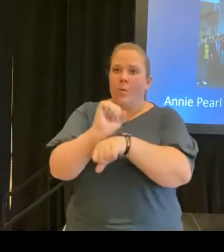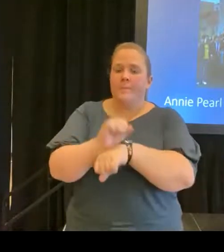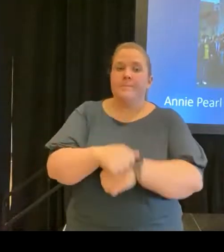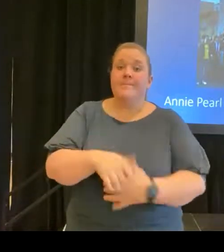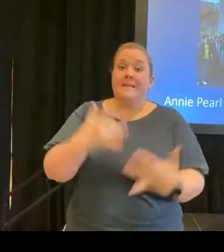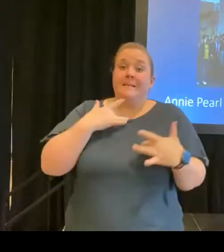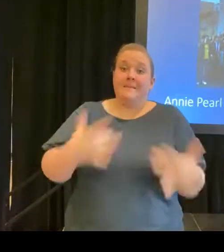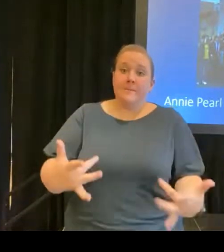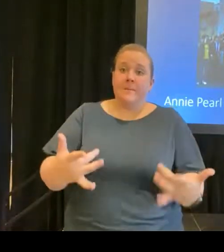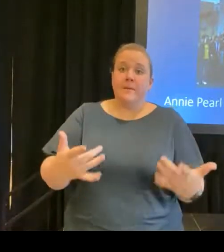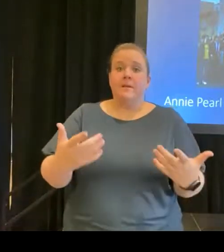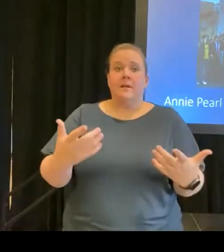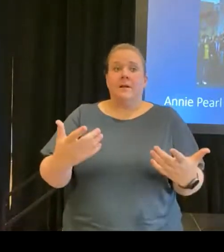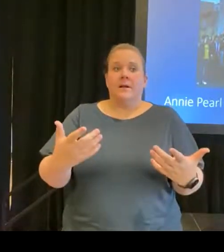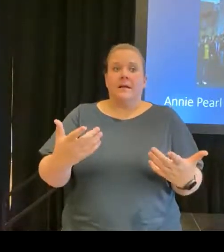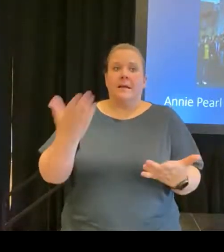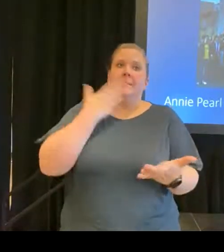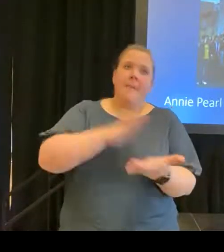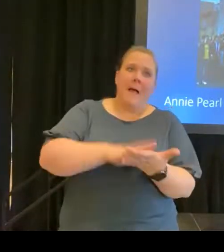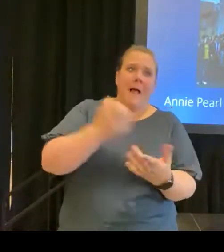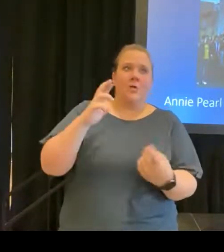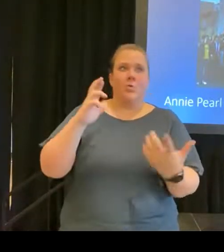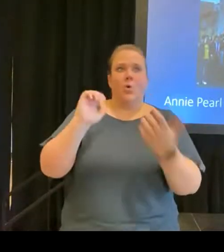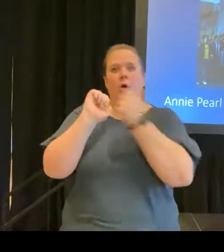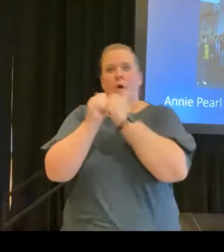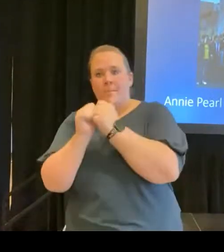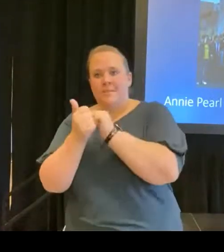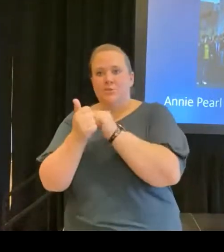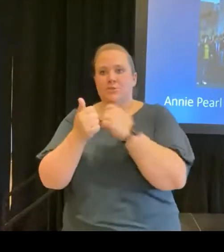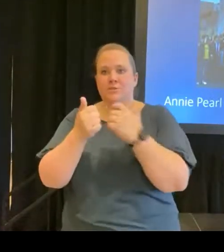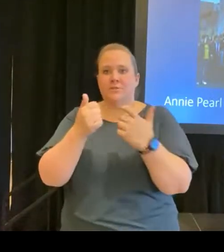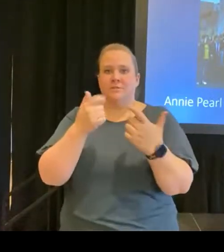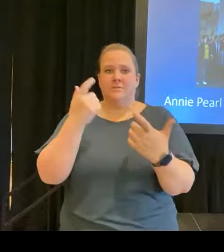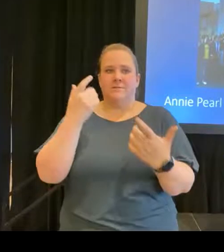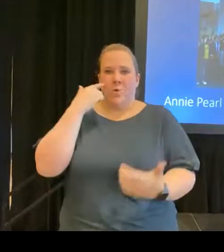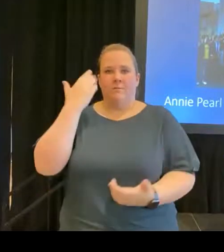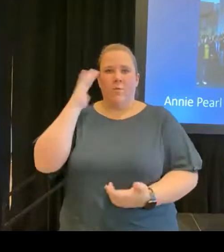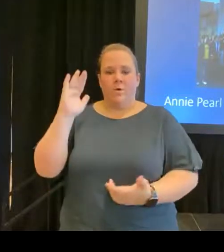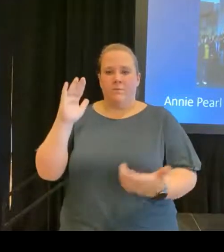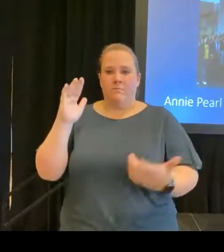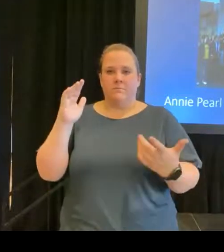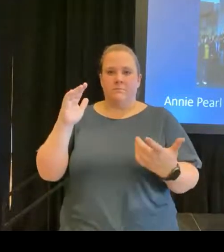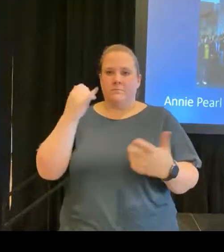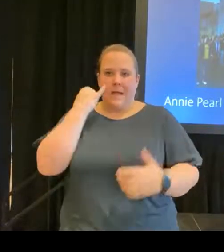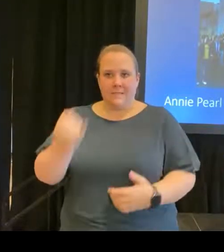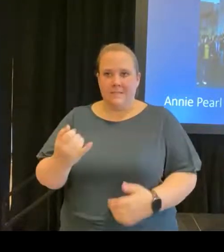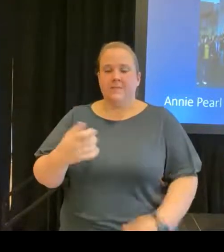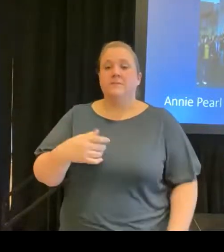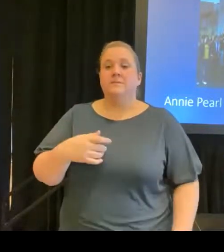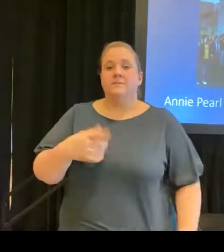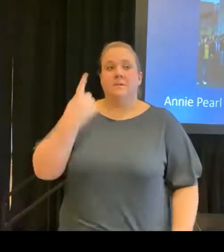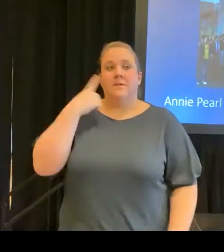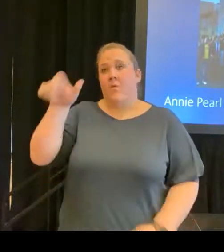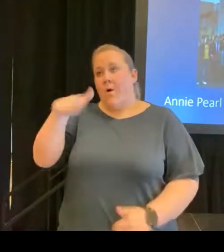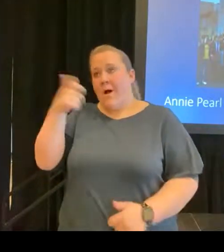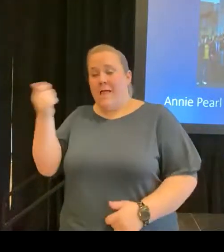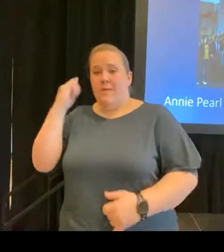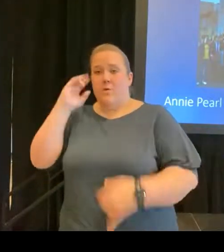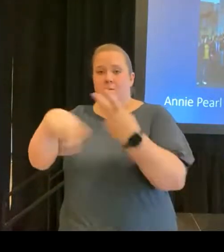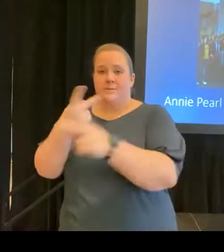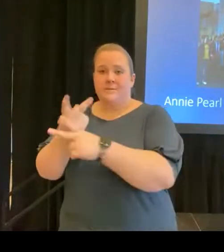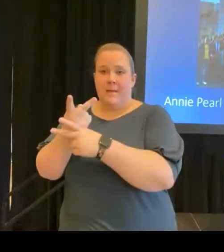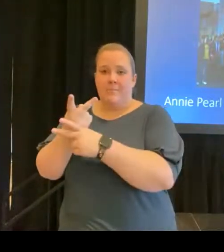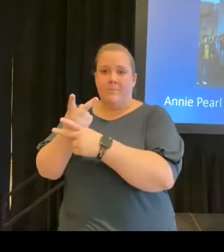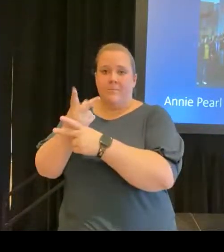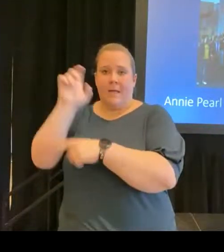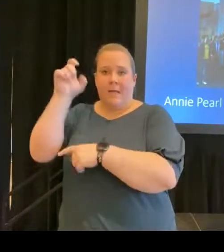it's bad competition in terms of ideas for any other type of system of government